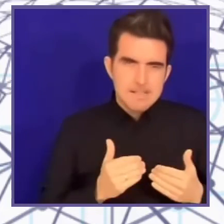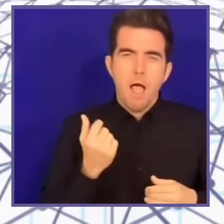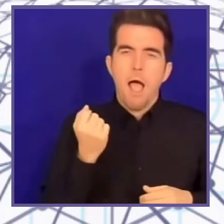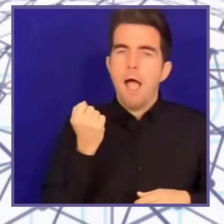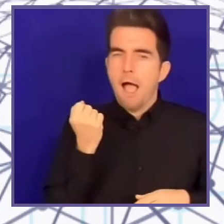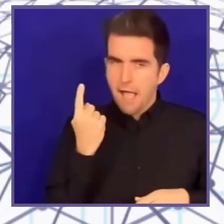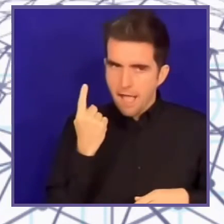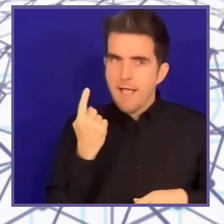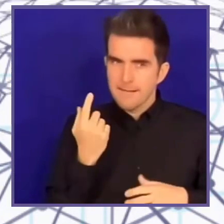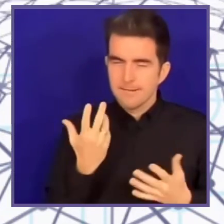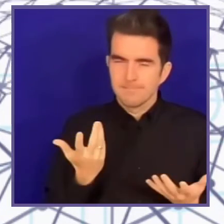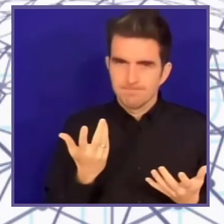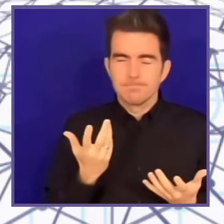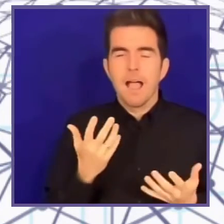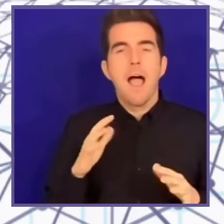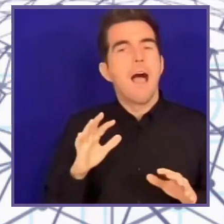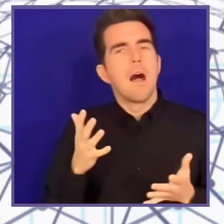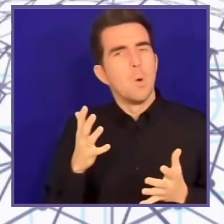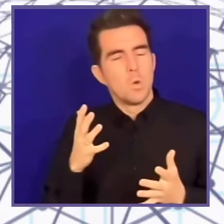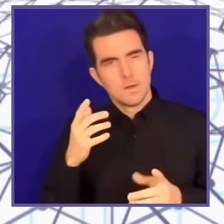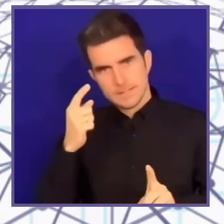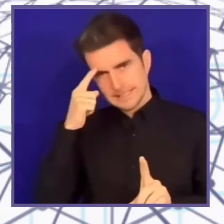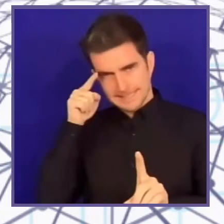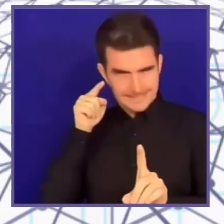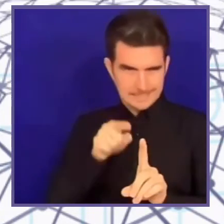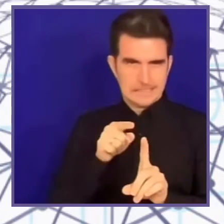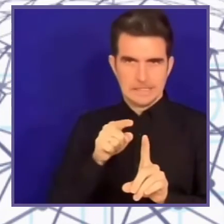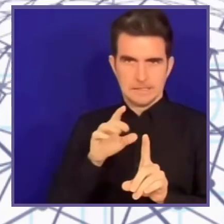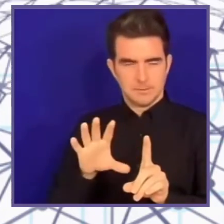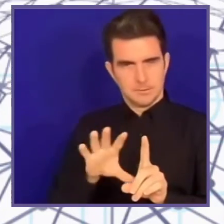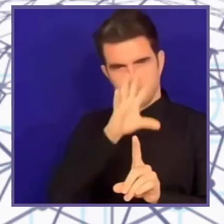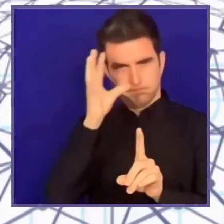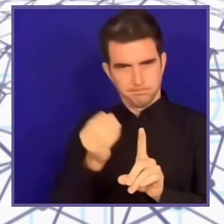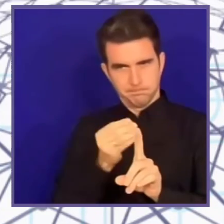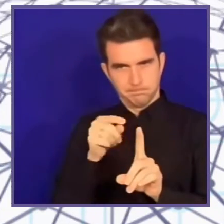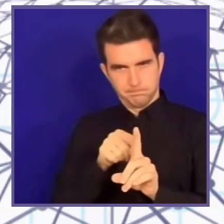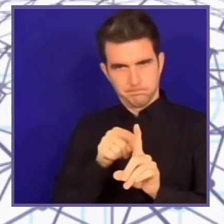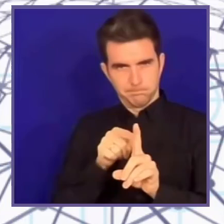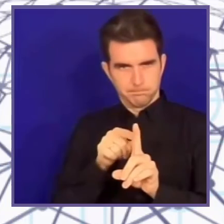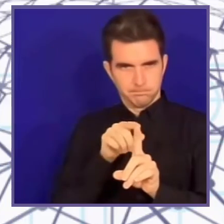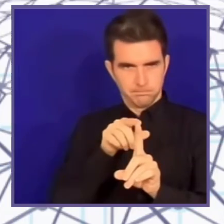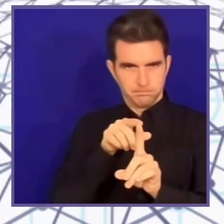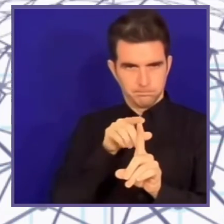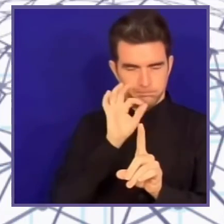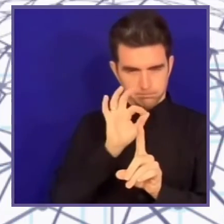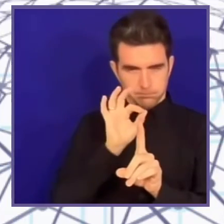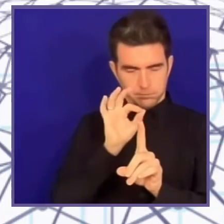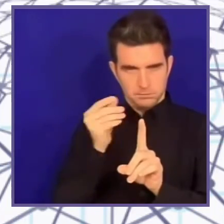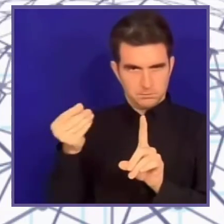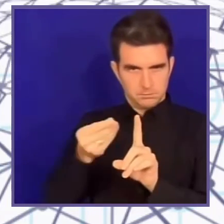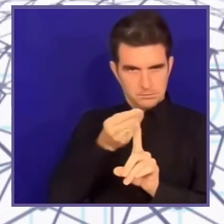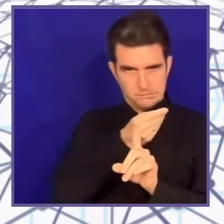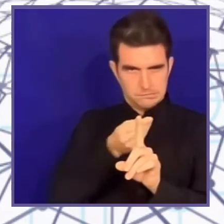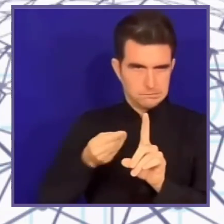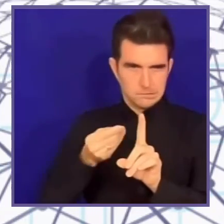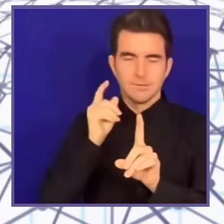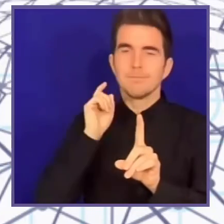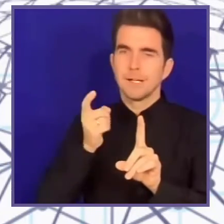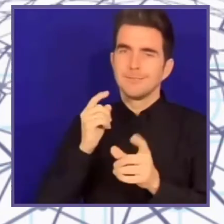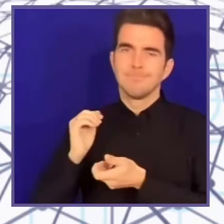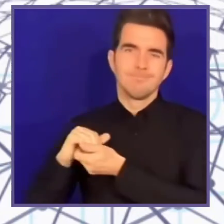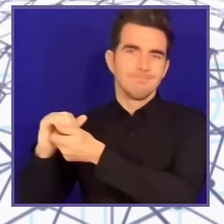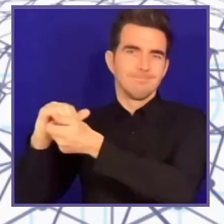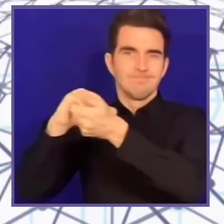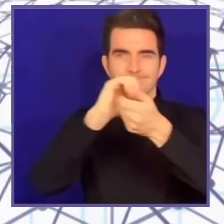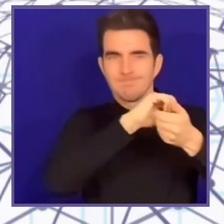multidisciplinary, collaborative approach is what is needed in the disability space. And we have miles to go